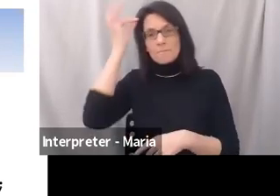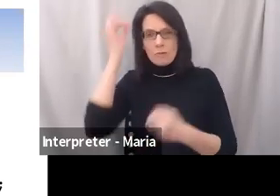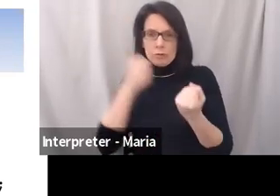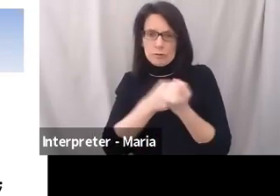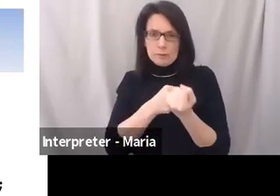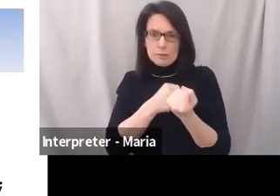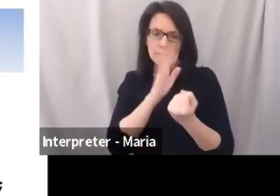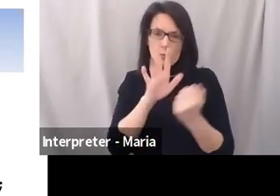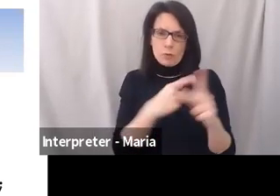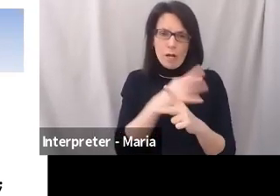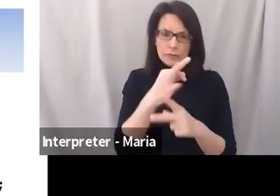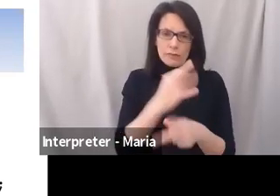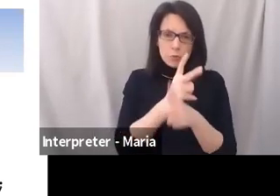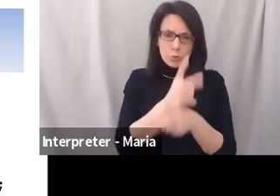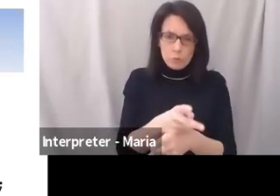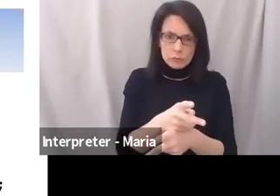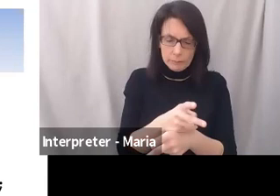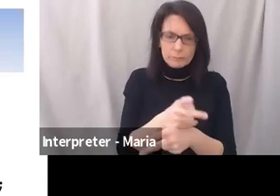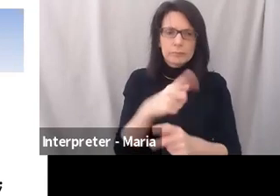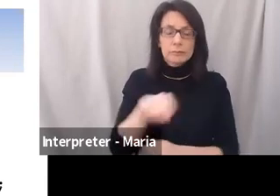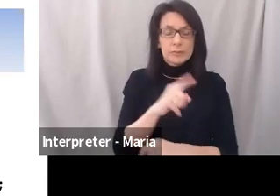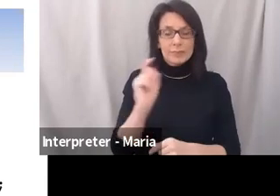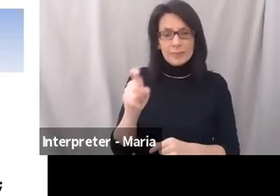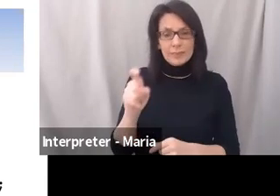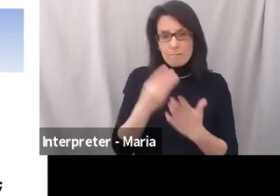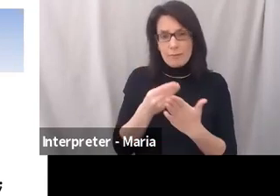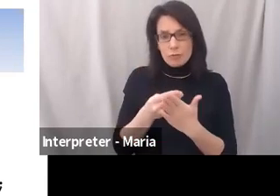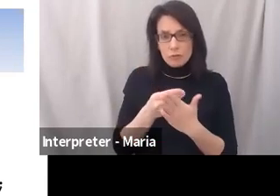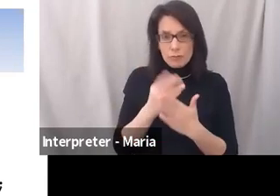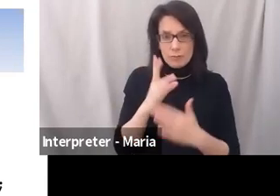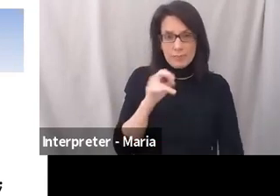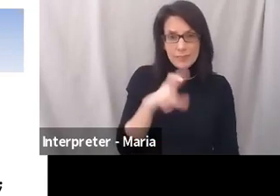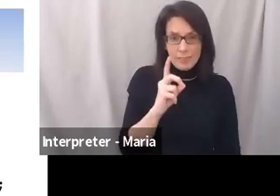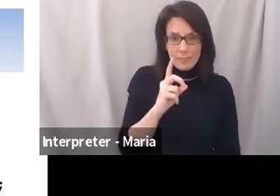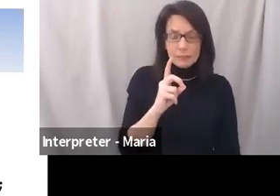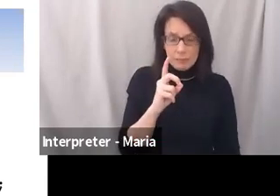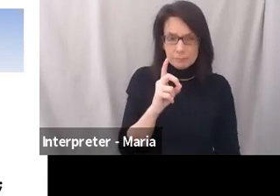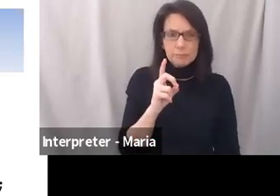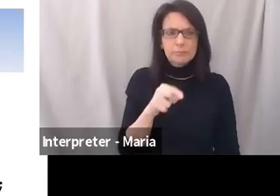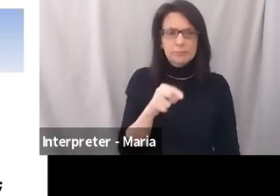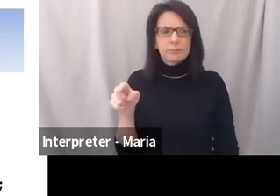they demonstrate financial need. There is unsubsidized loans. There is